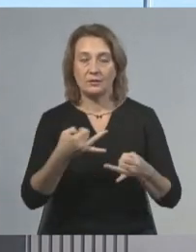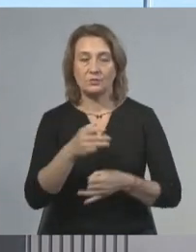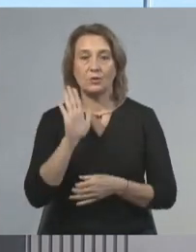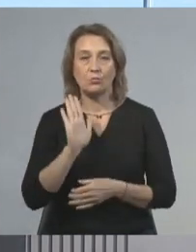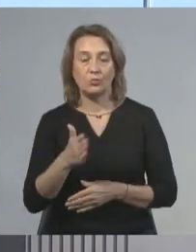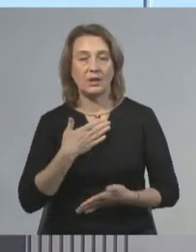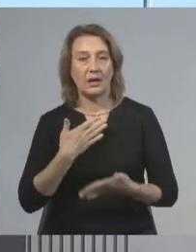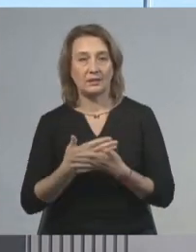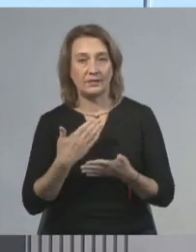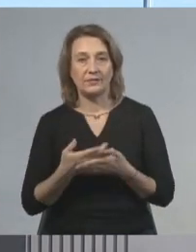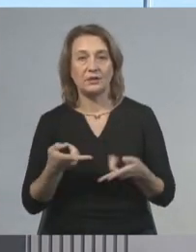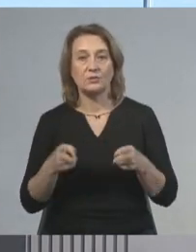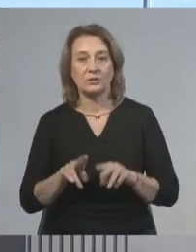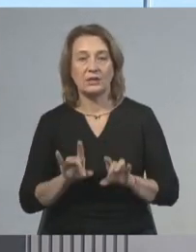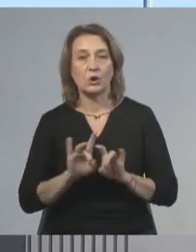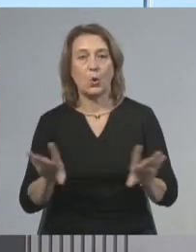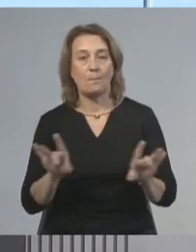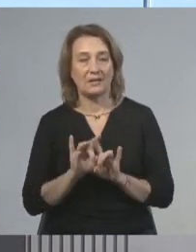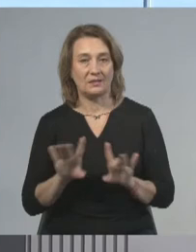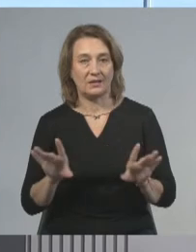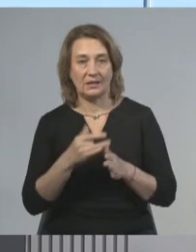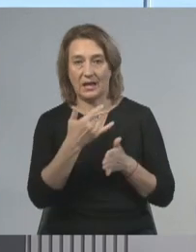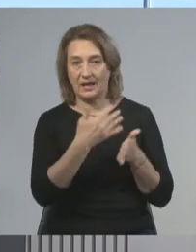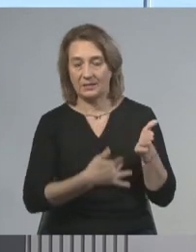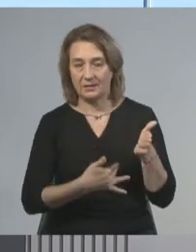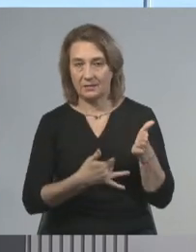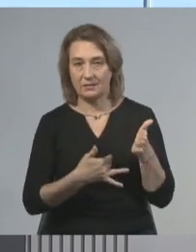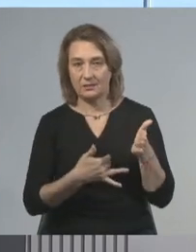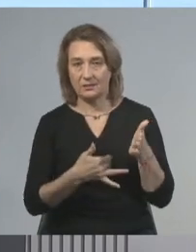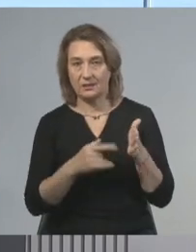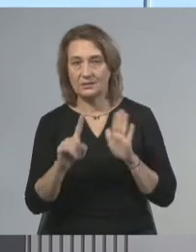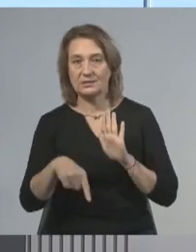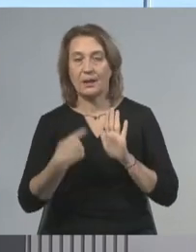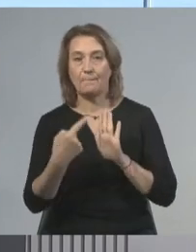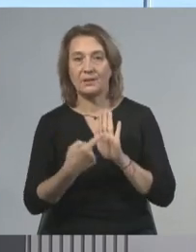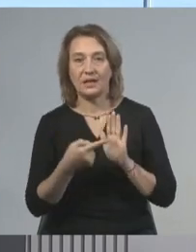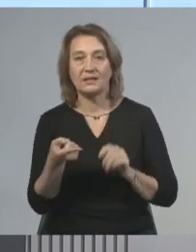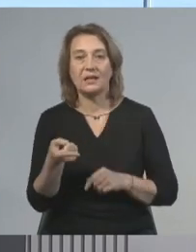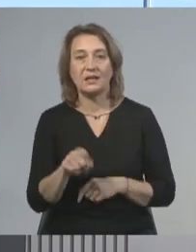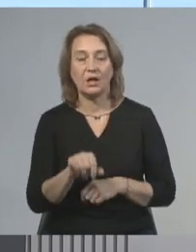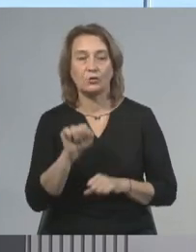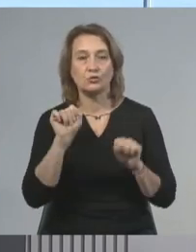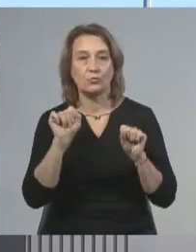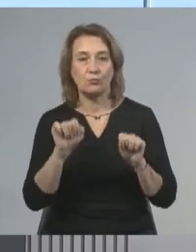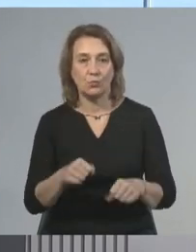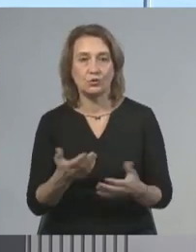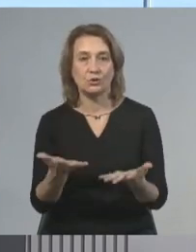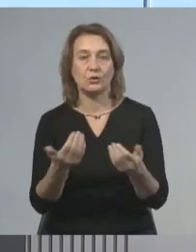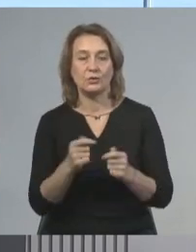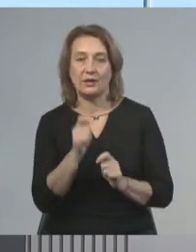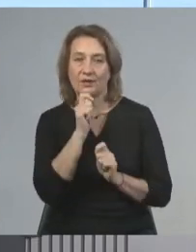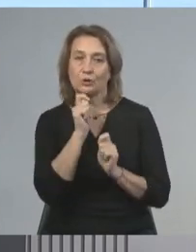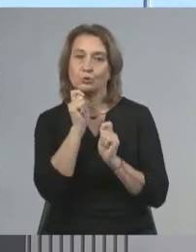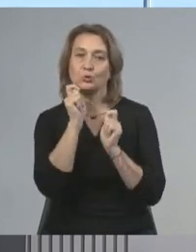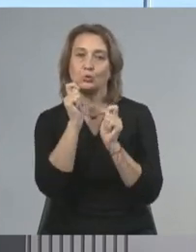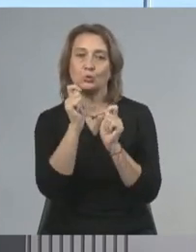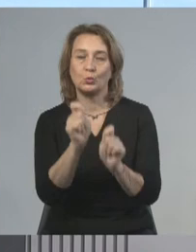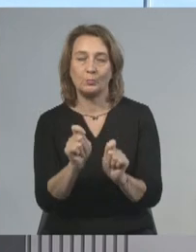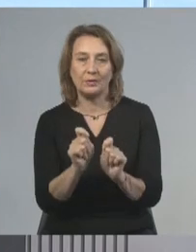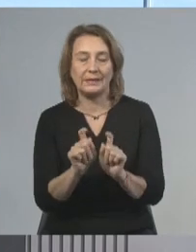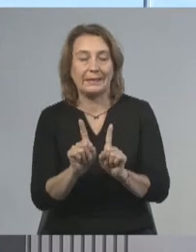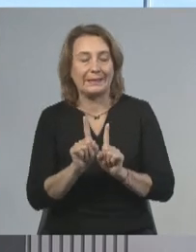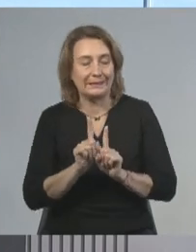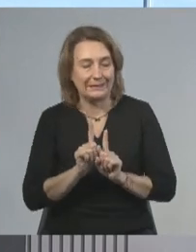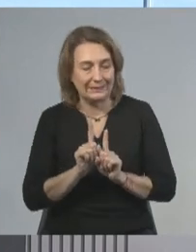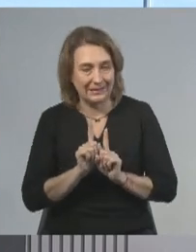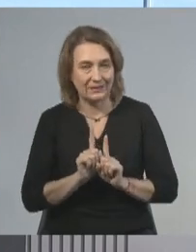11 30 in 15 minutes we'll see each other once again and you will be able to ask your questions